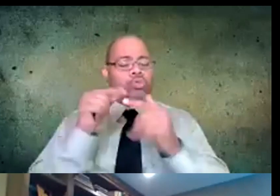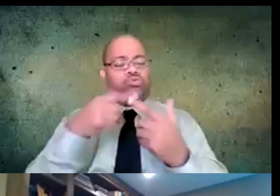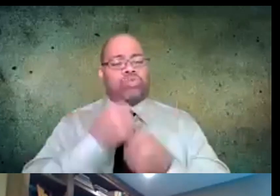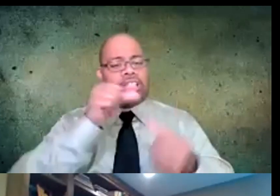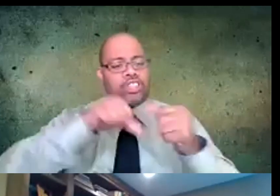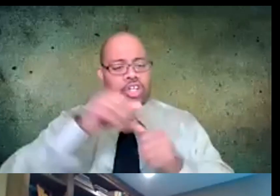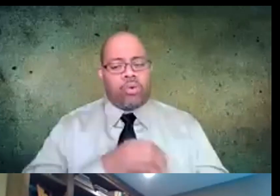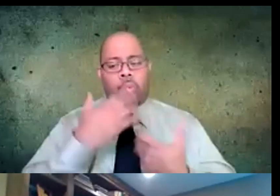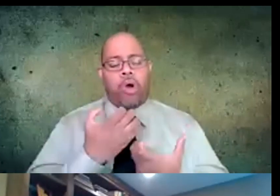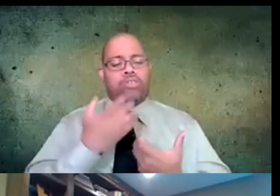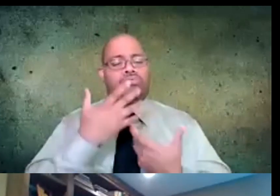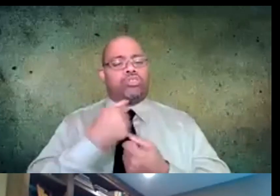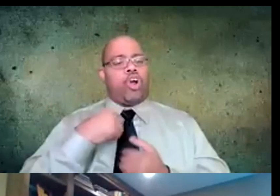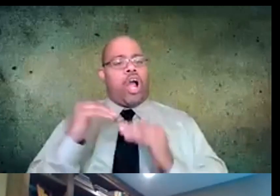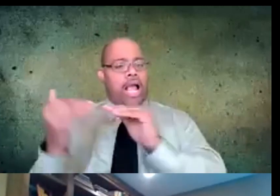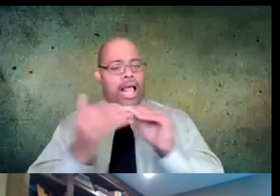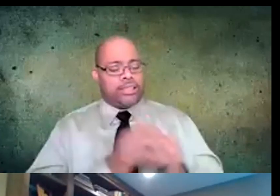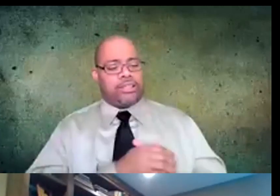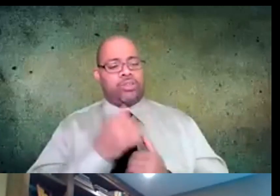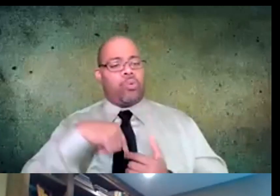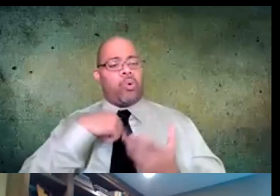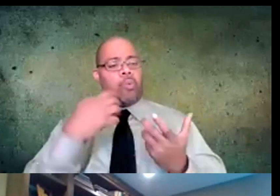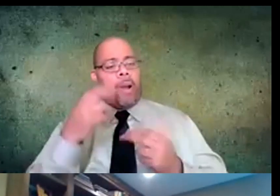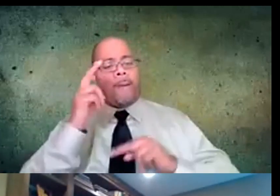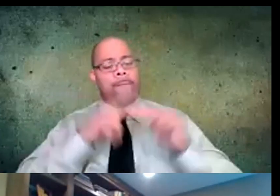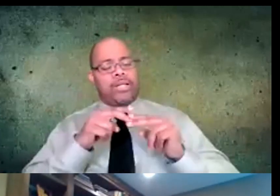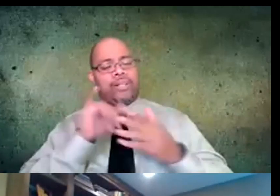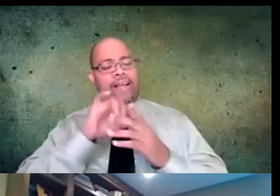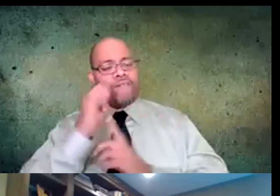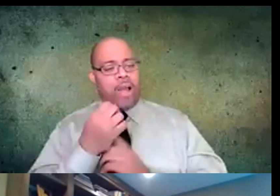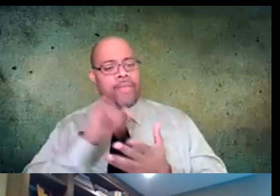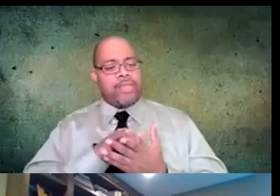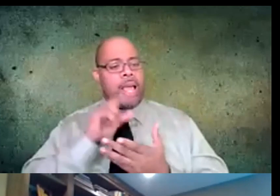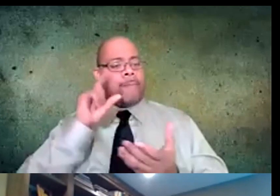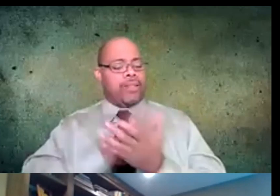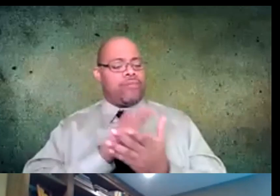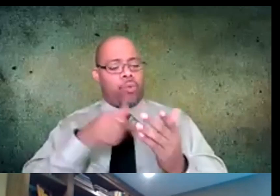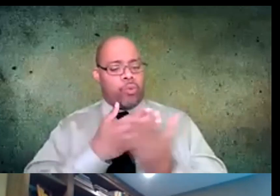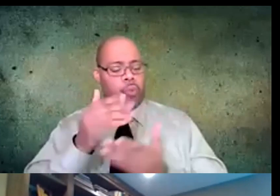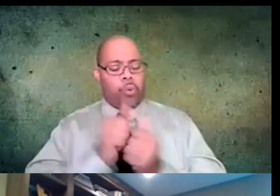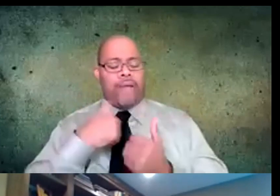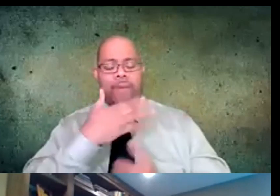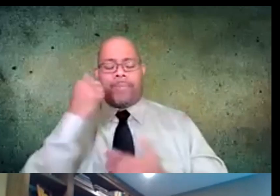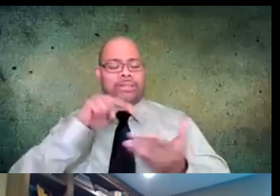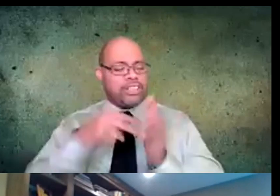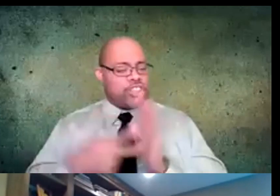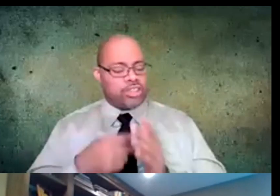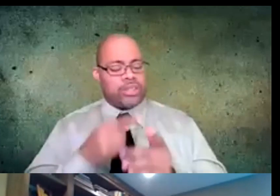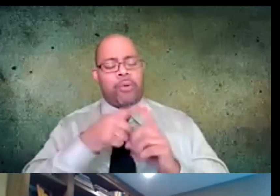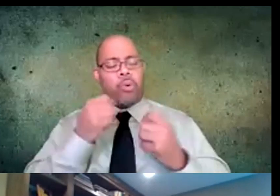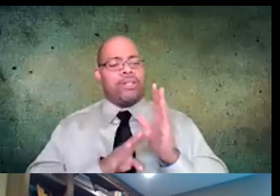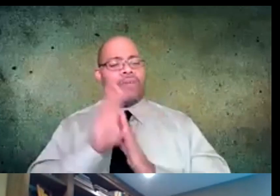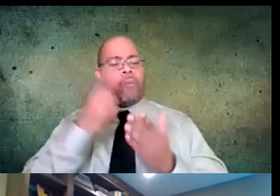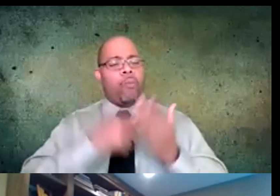other. We want to trust our colleague. We want to build kind of an environment that believe we will all come in with the best intention, because we all want to develop a